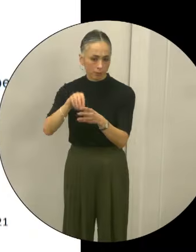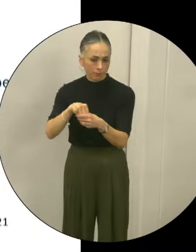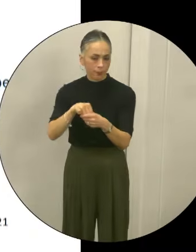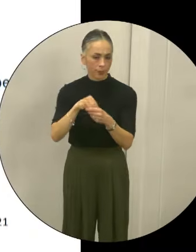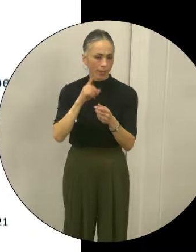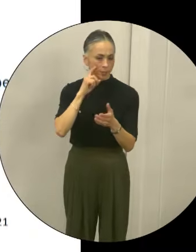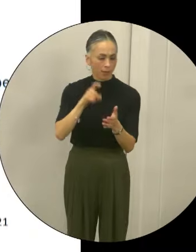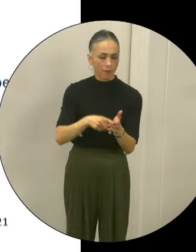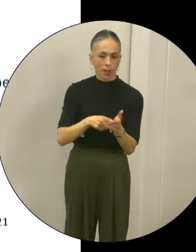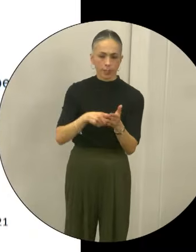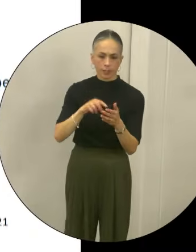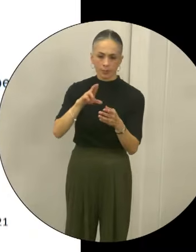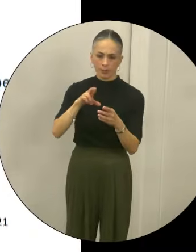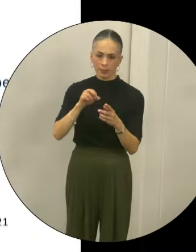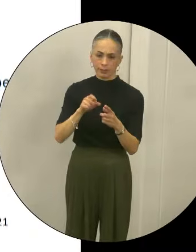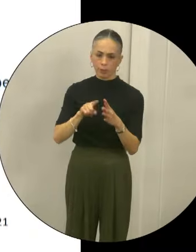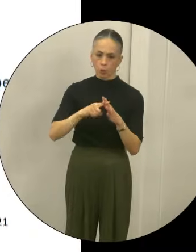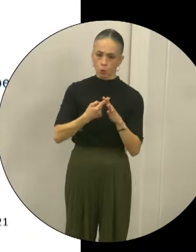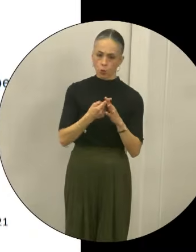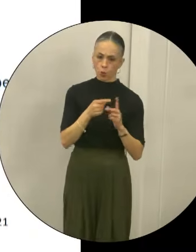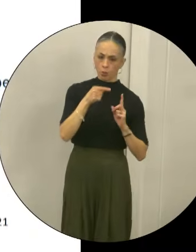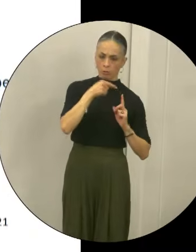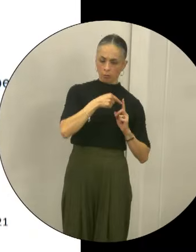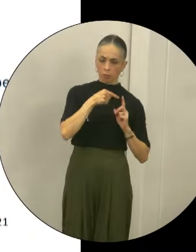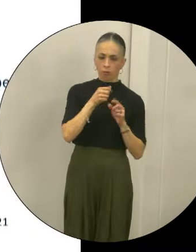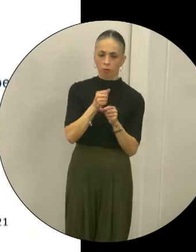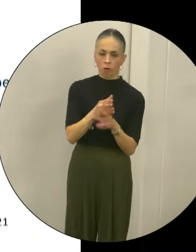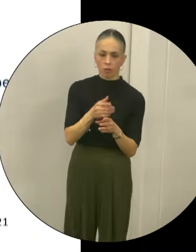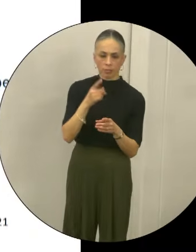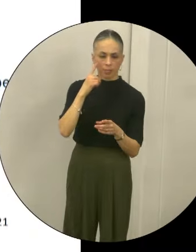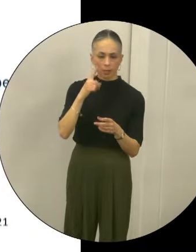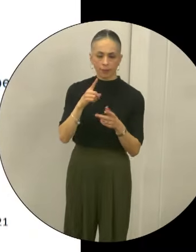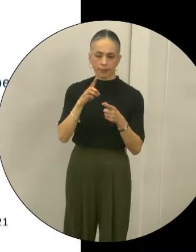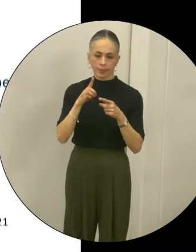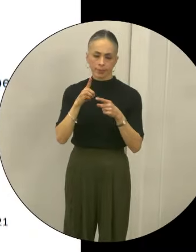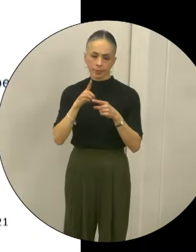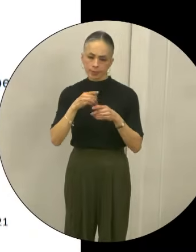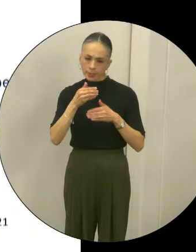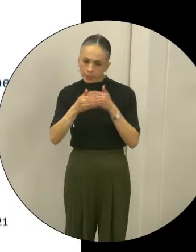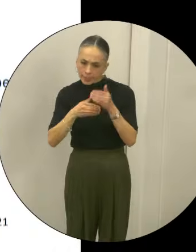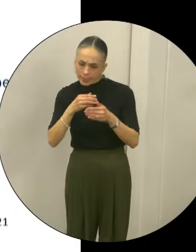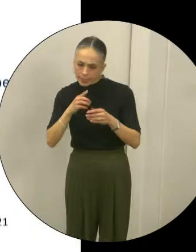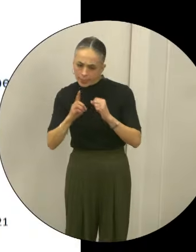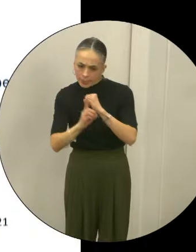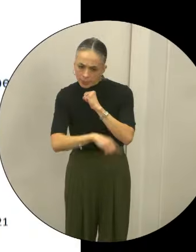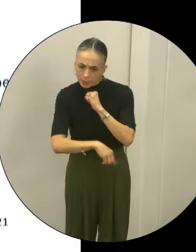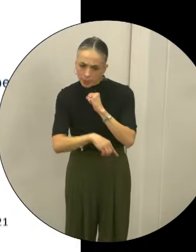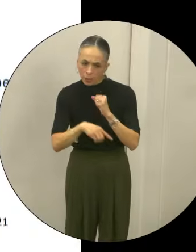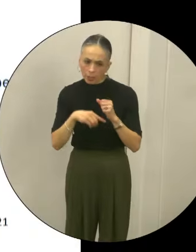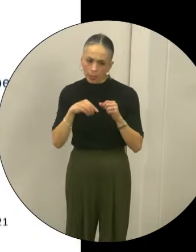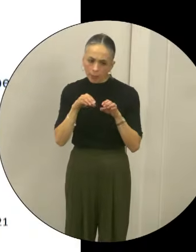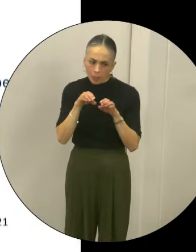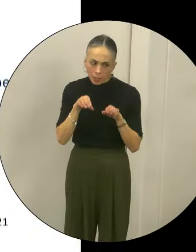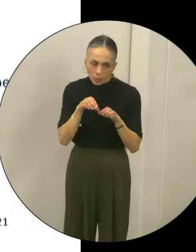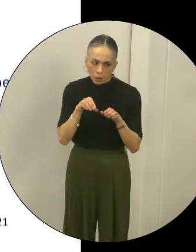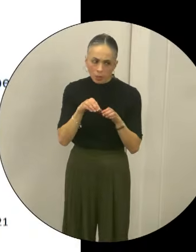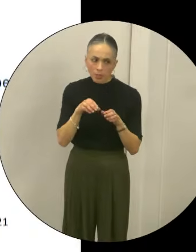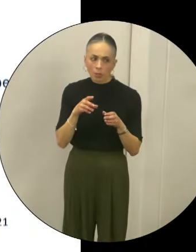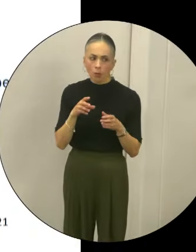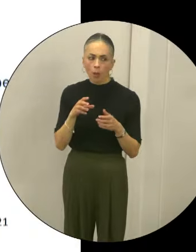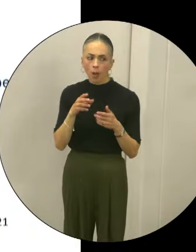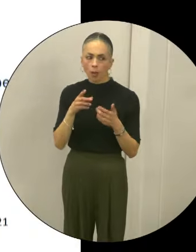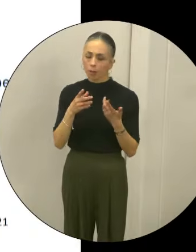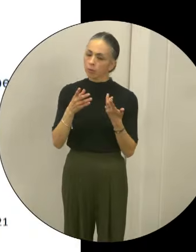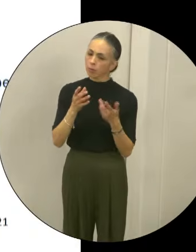causes of disciplinary issues by measuring how consistently foundational practices such as clear